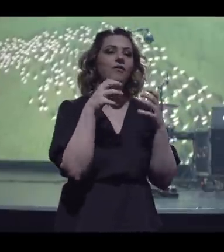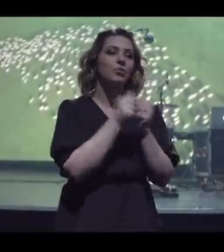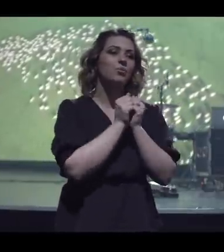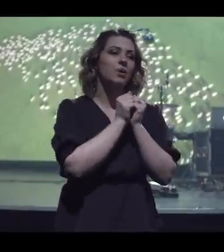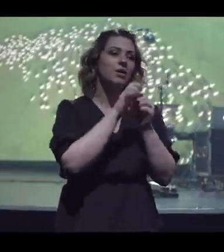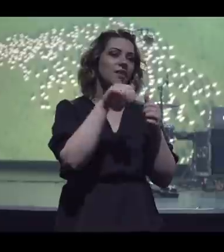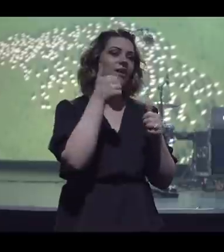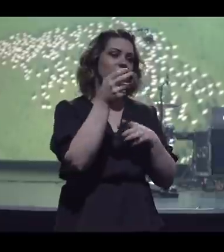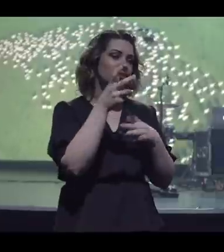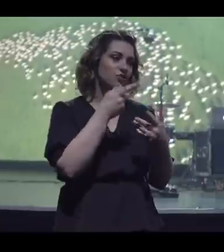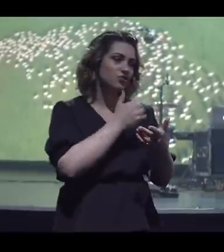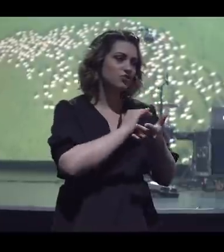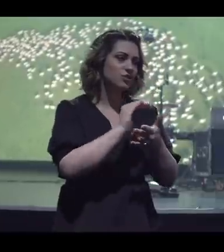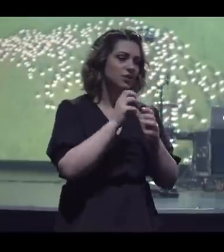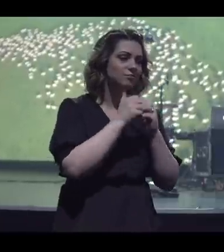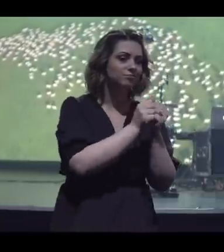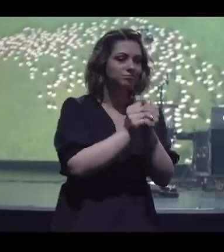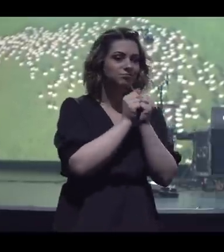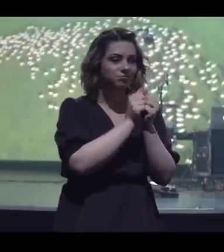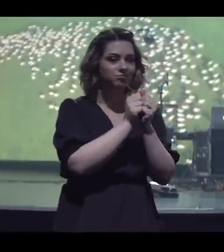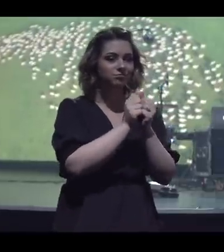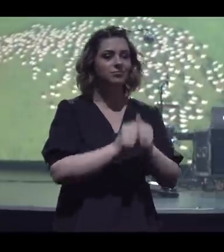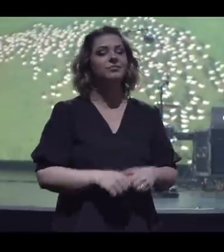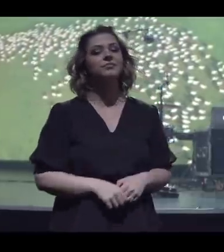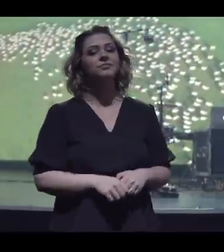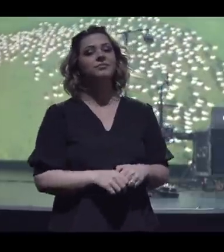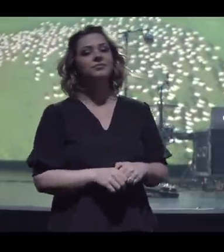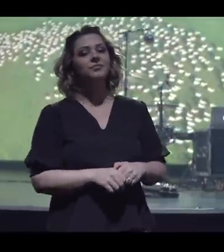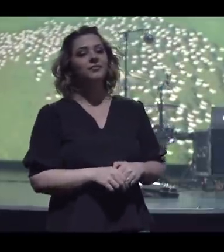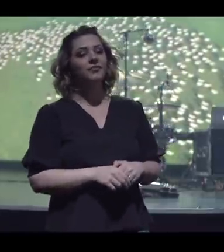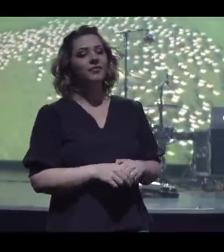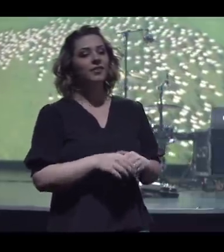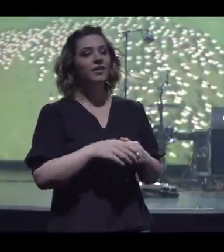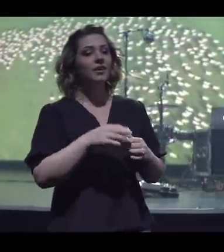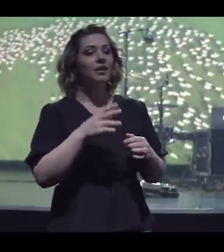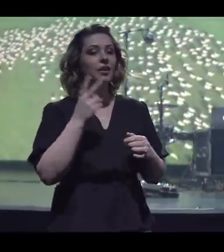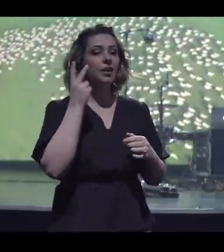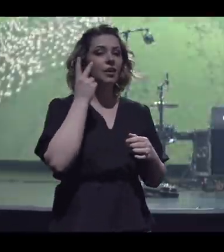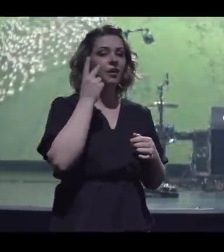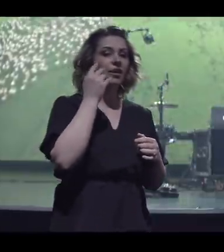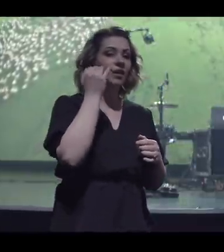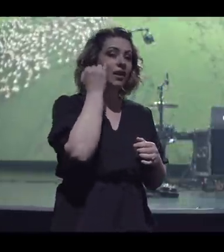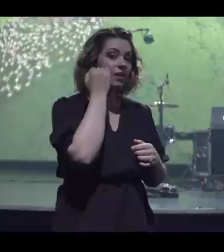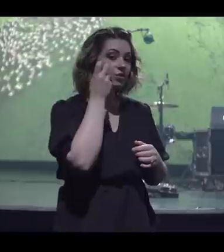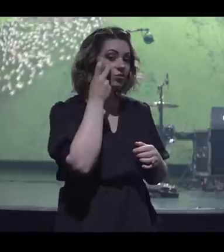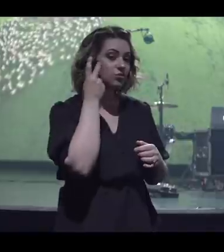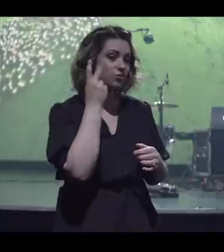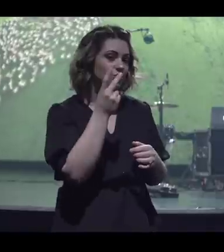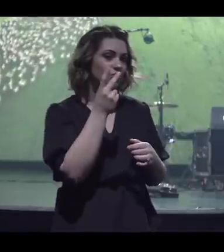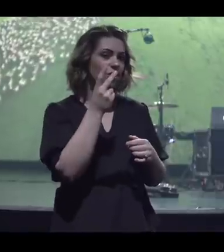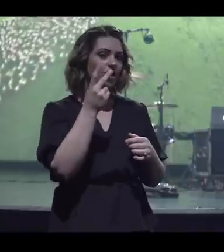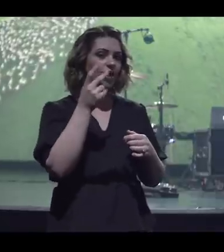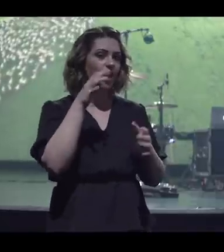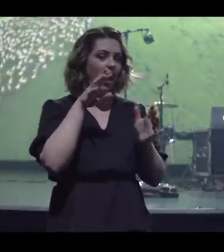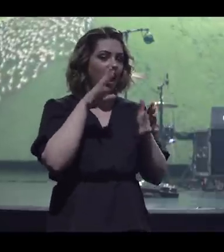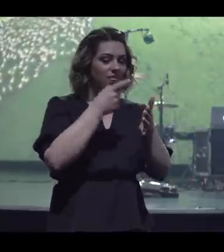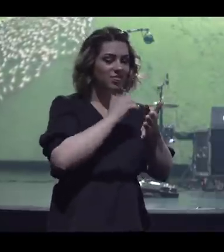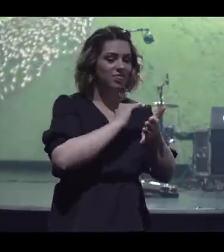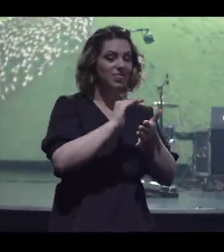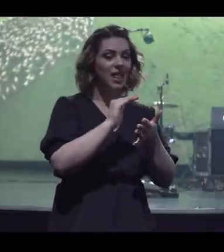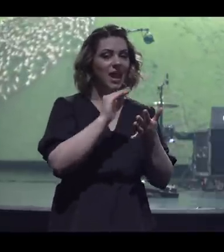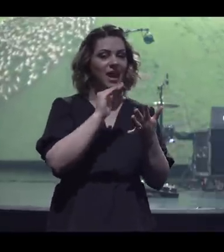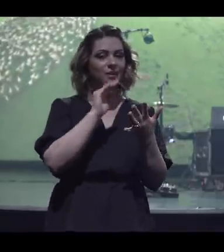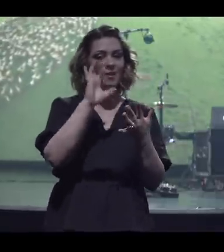have been backstage. We had this little lamb in a room. It had a full-length mirror. When the lamb saw another lamb in the mirror, it went right up to it. It was hilarious.